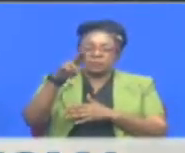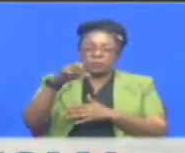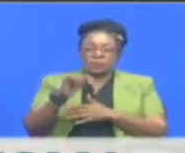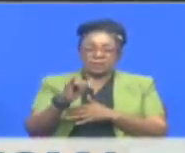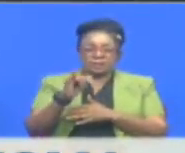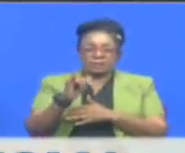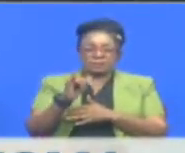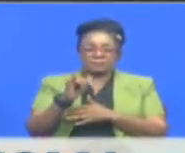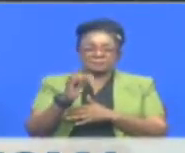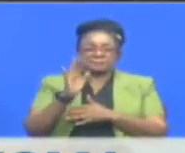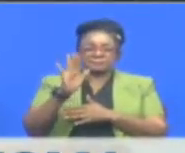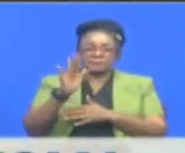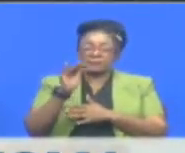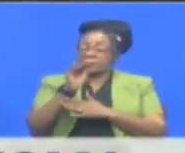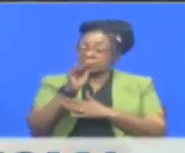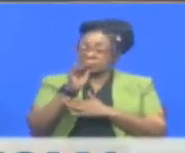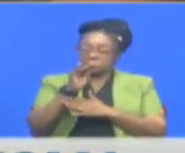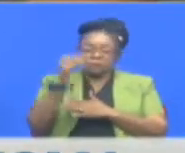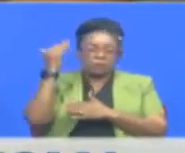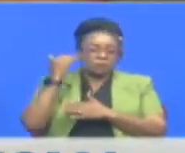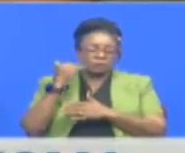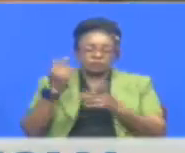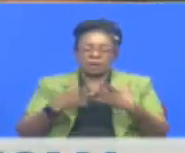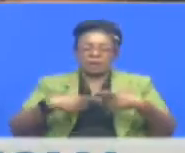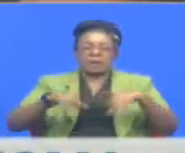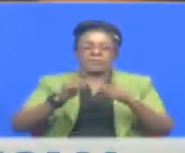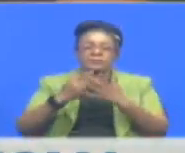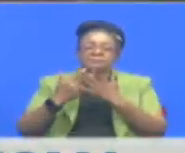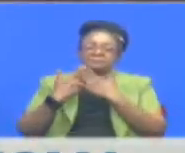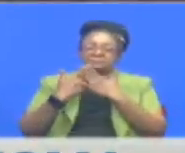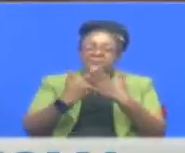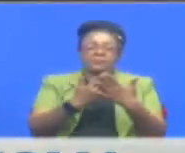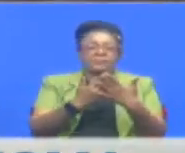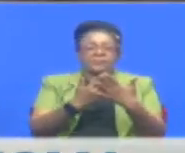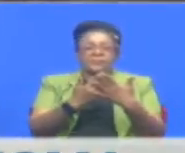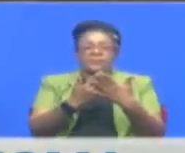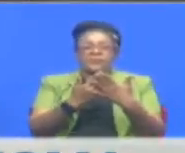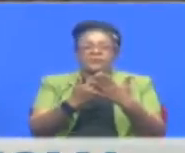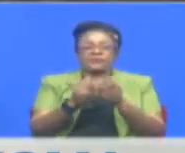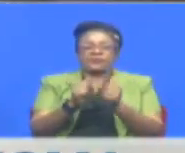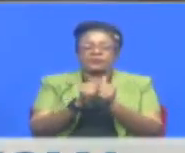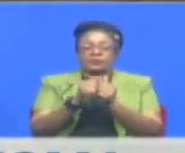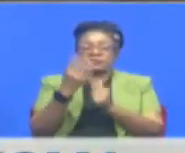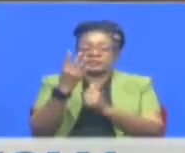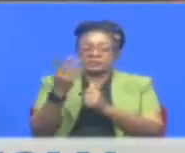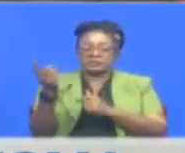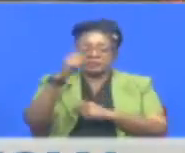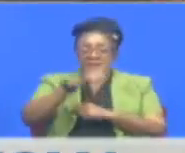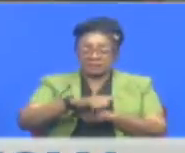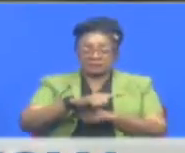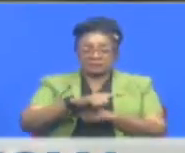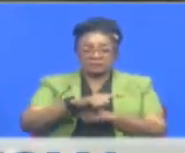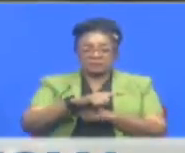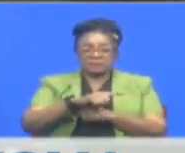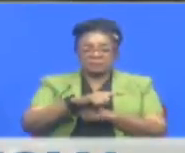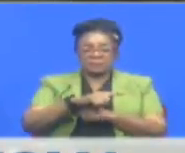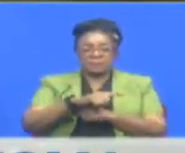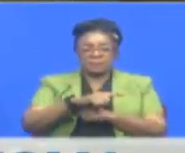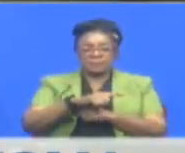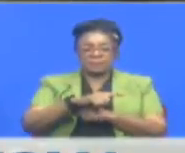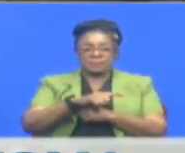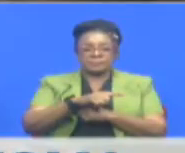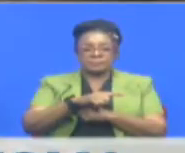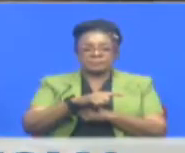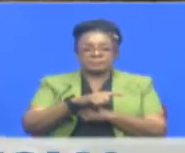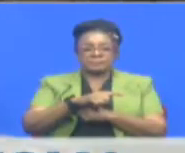mashtaka uliomba mahakama kuruhusu washukiwa kuzuiliwa kwa siku 14 zaidi. That there is need